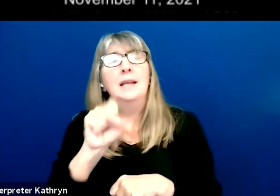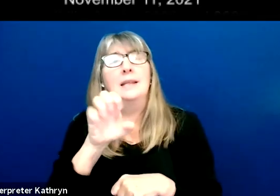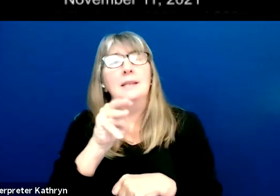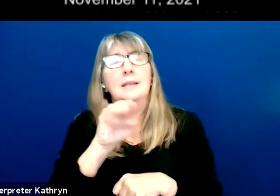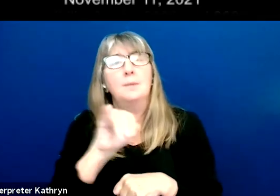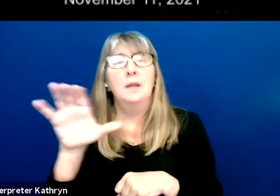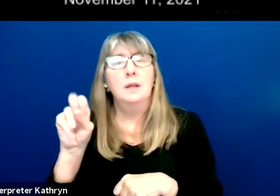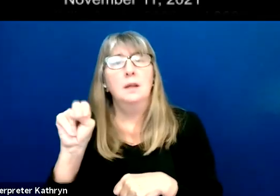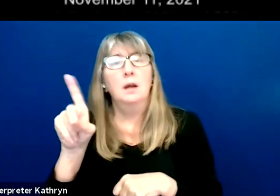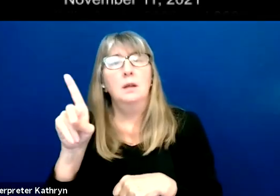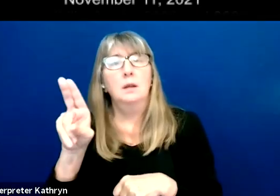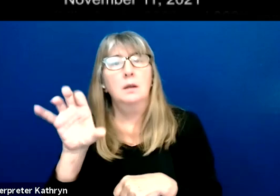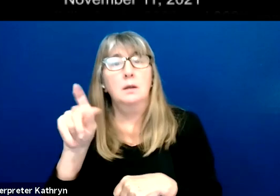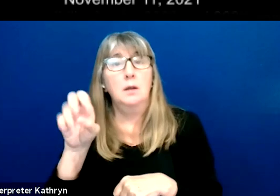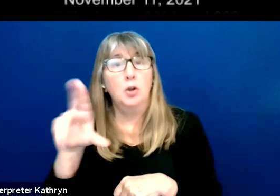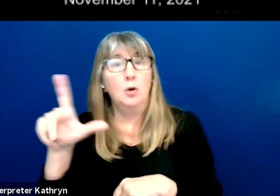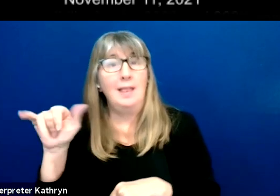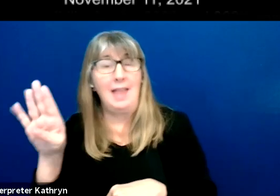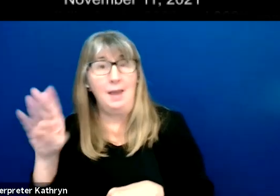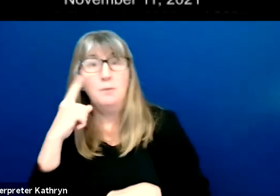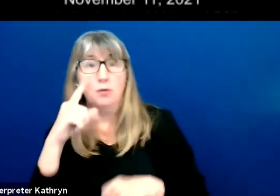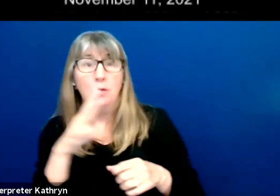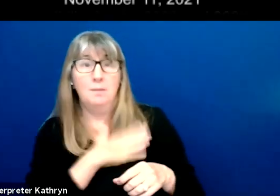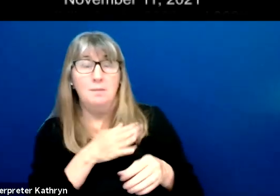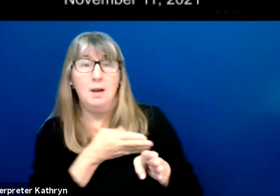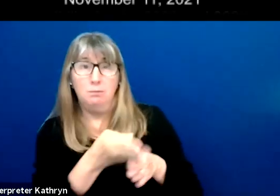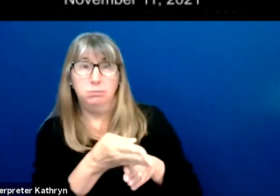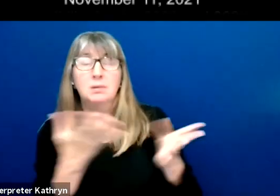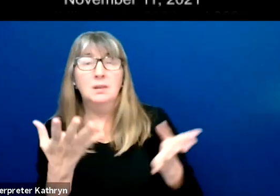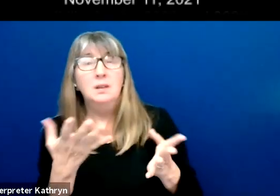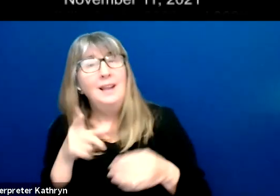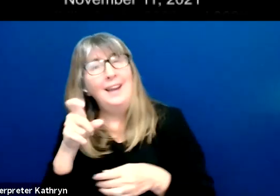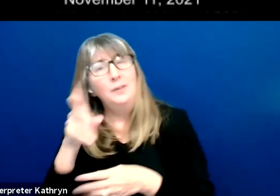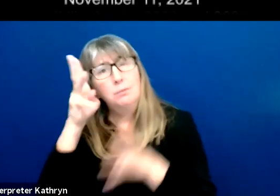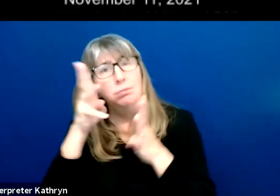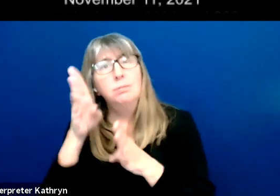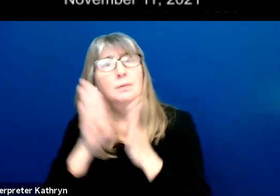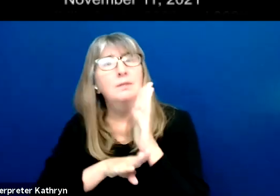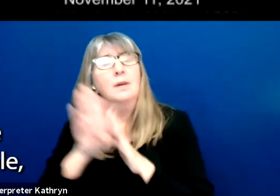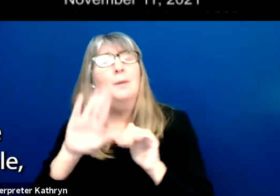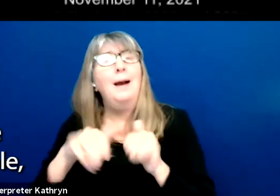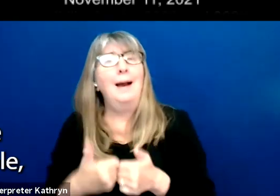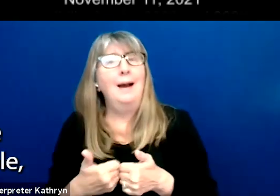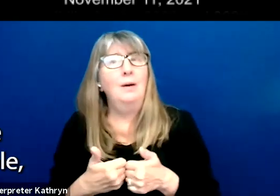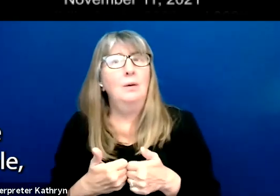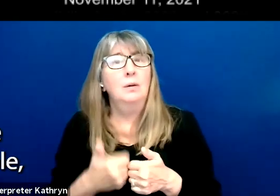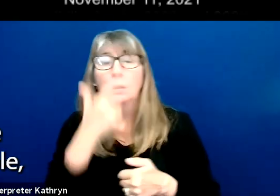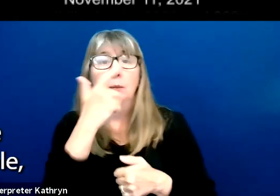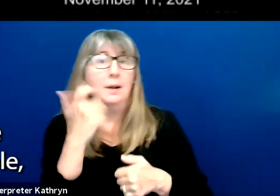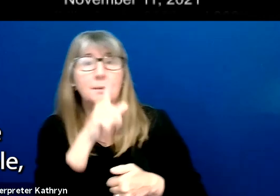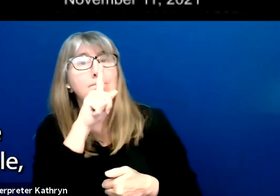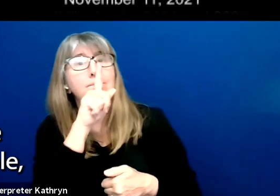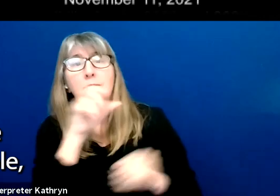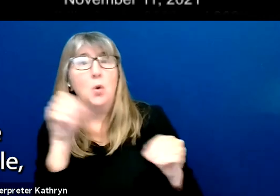of my undergrad degree, I had to sort of develop how I would, because we didn't have any